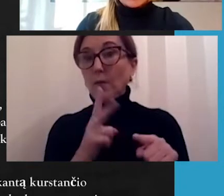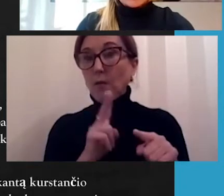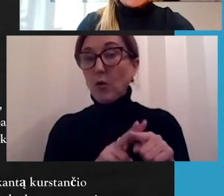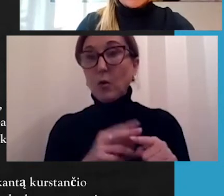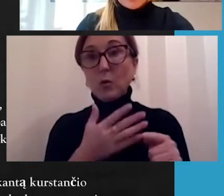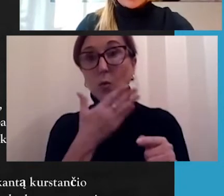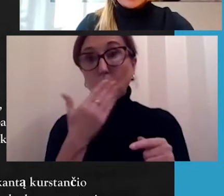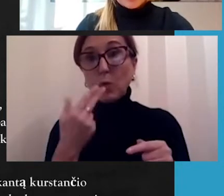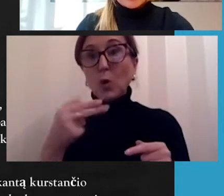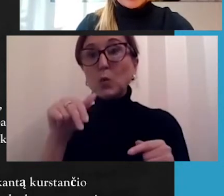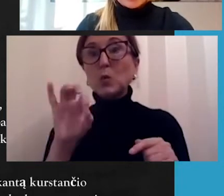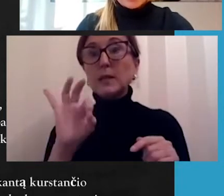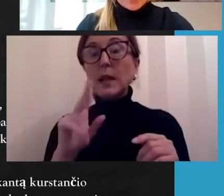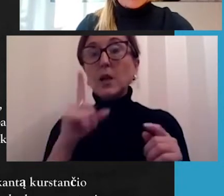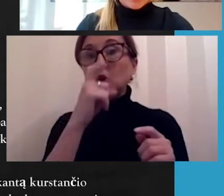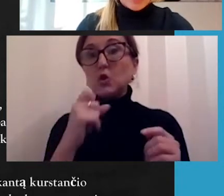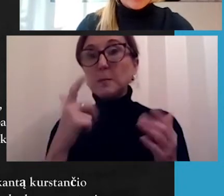But this